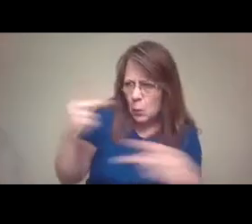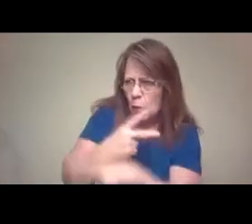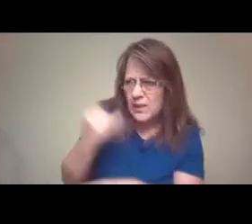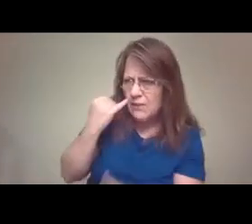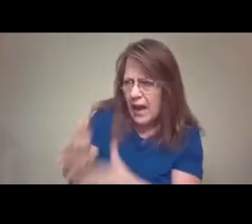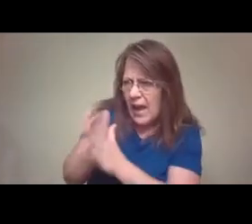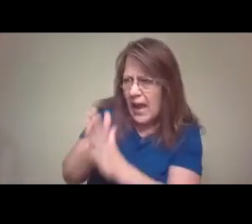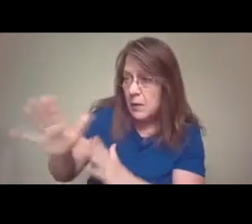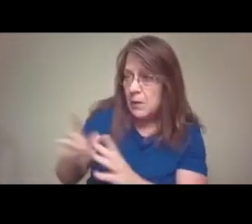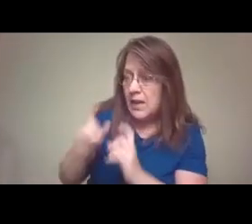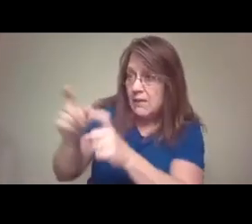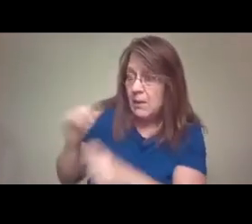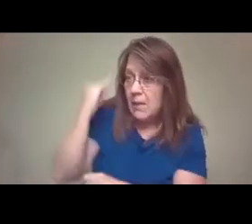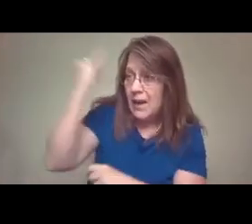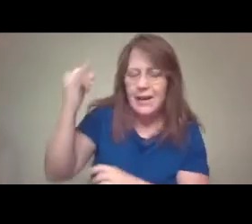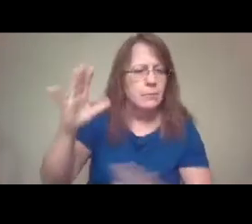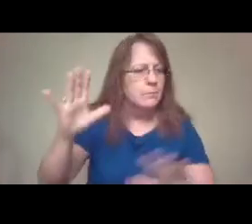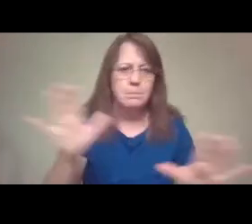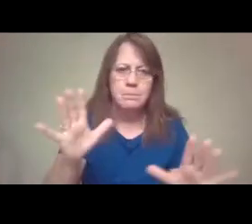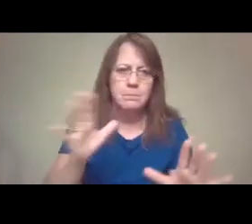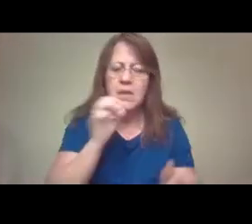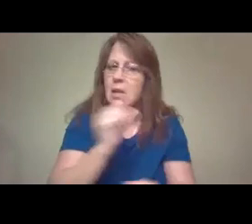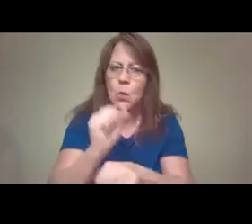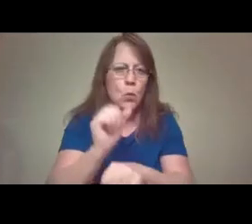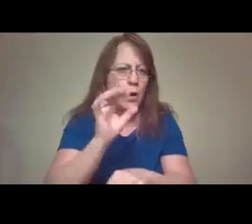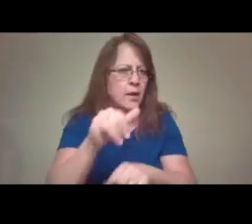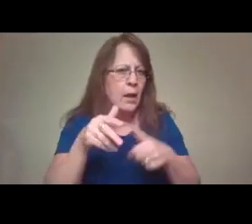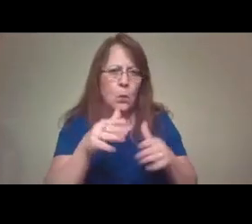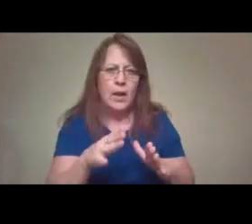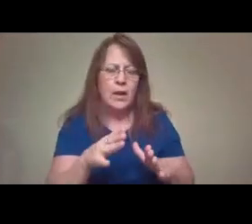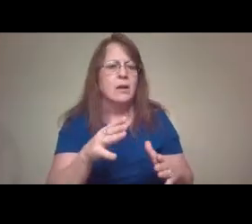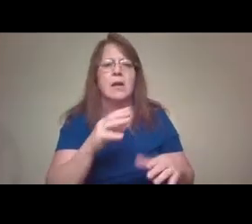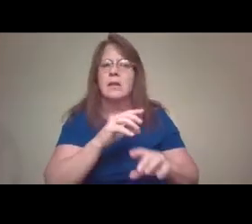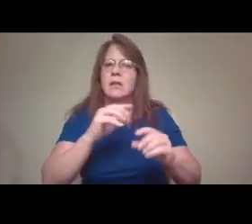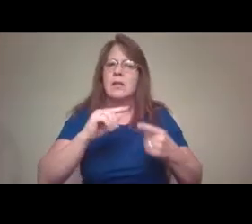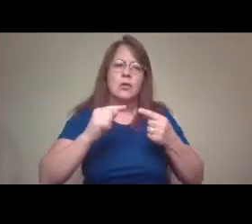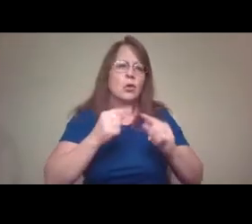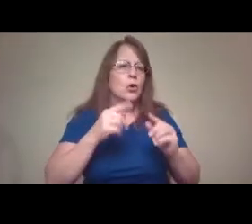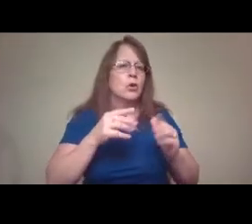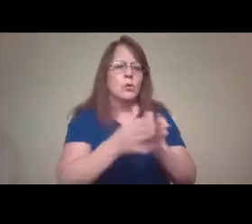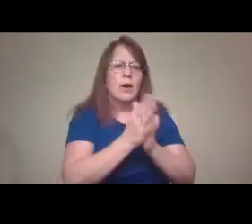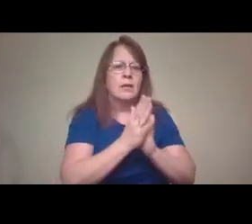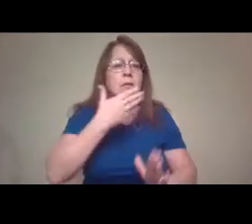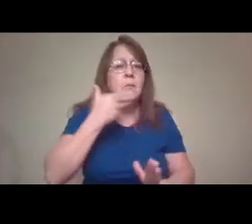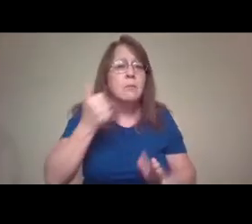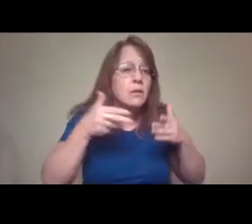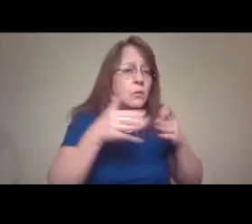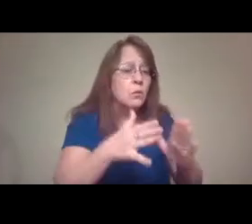head. Believe me, it doesn't work that way. It doesn't hurt to ask. In fact, the best way to keep a teenager from killing herself